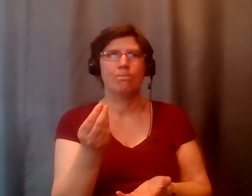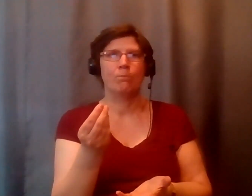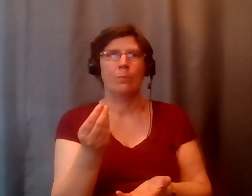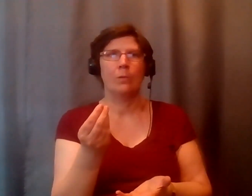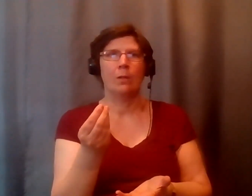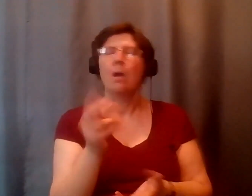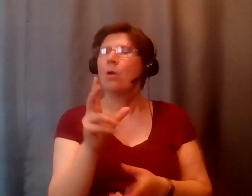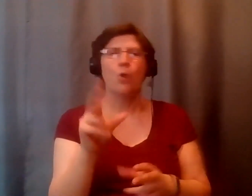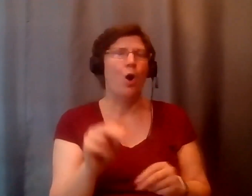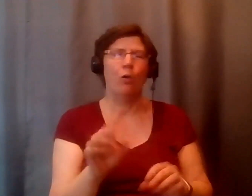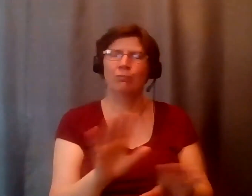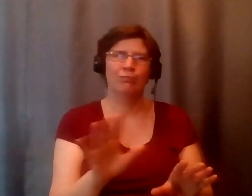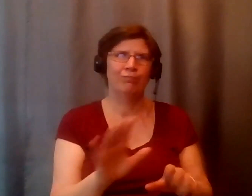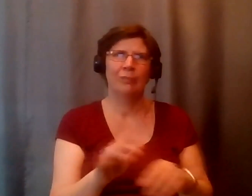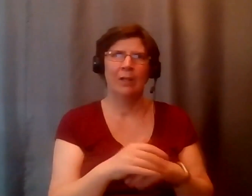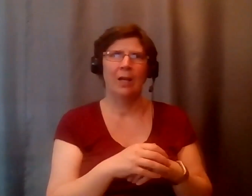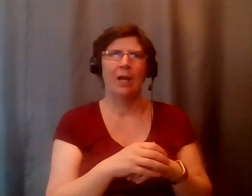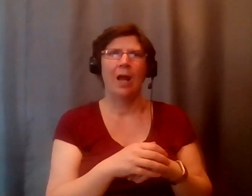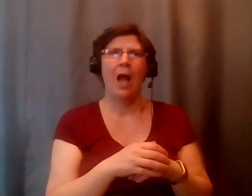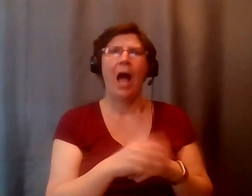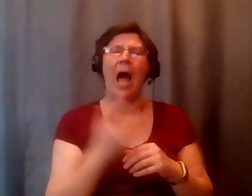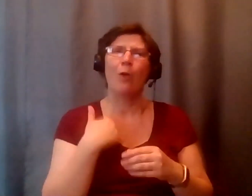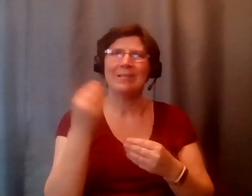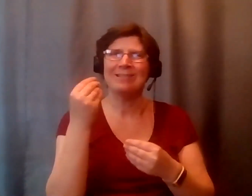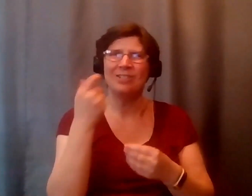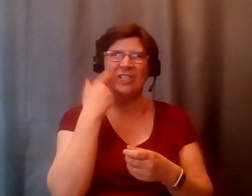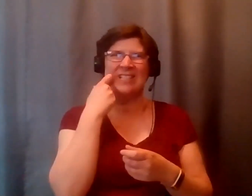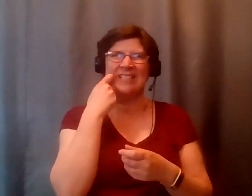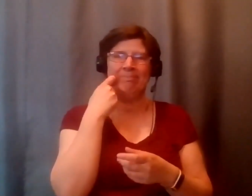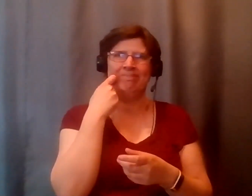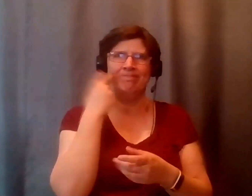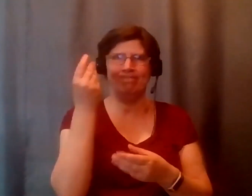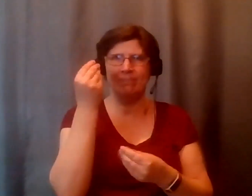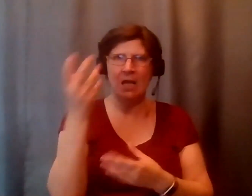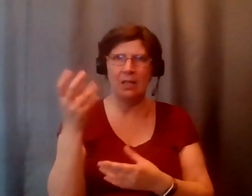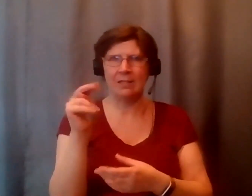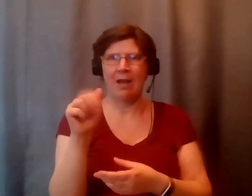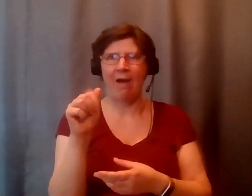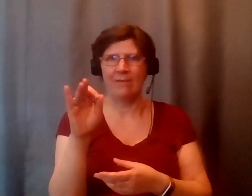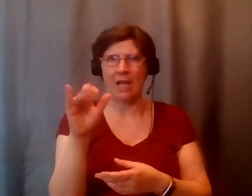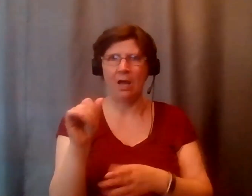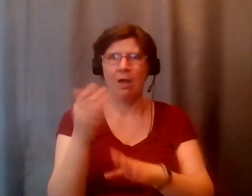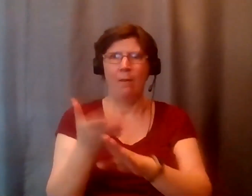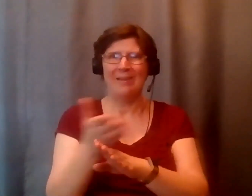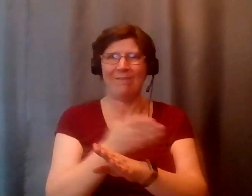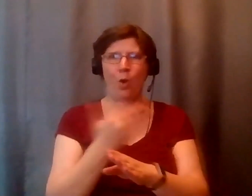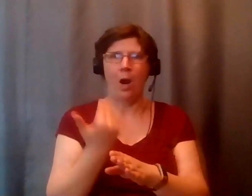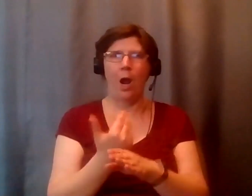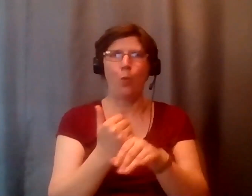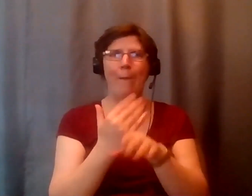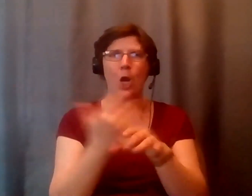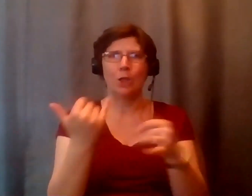so no, I was telling Nafia shortly before our webinar